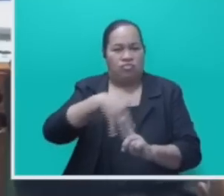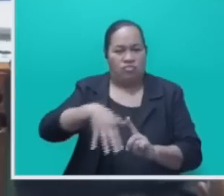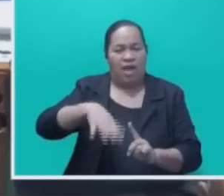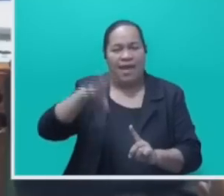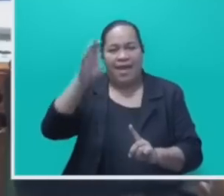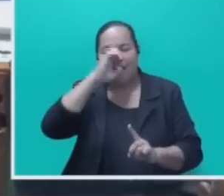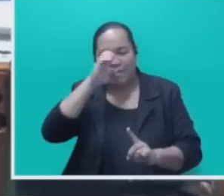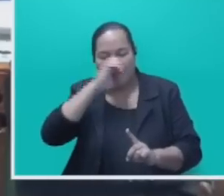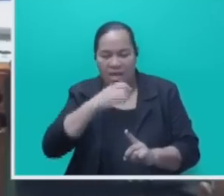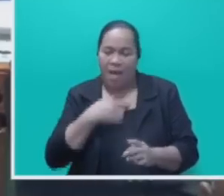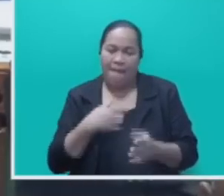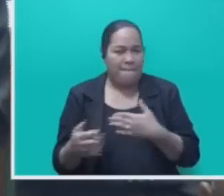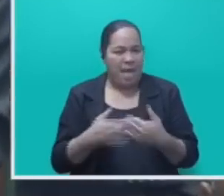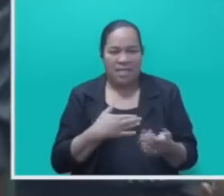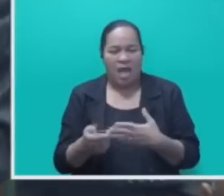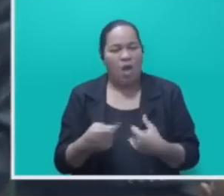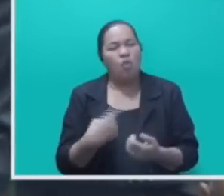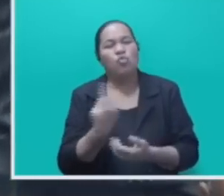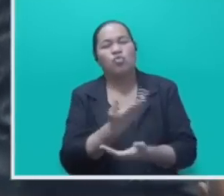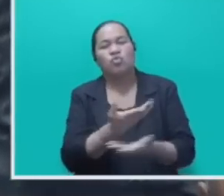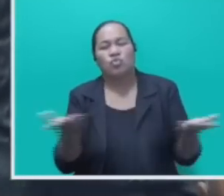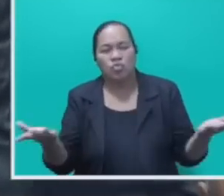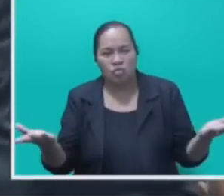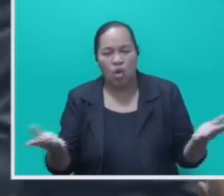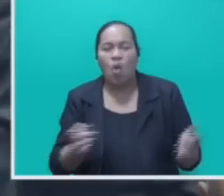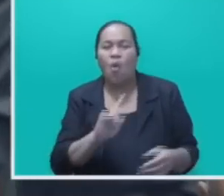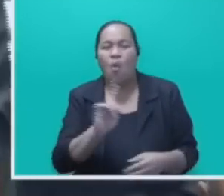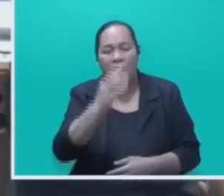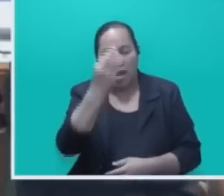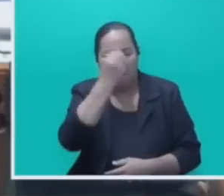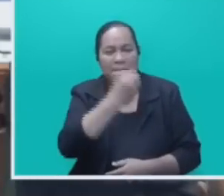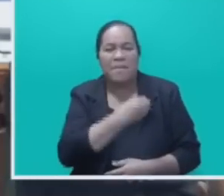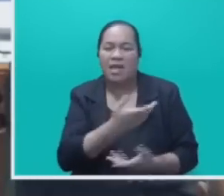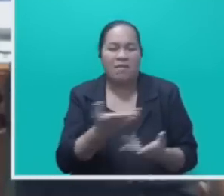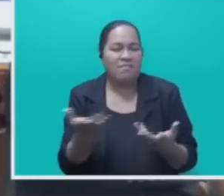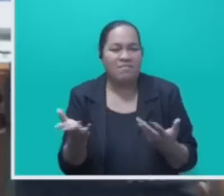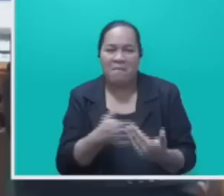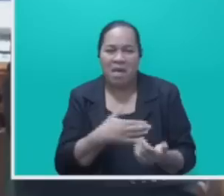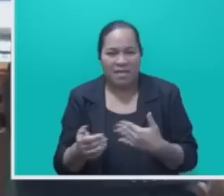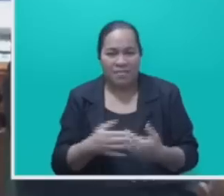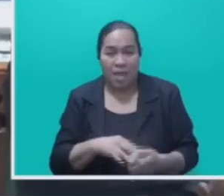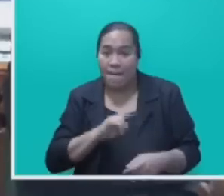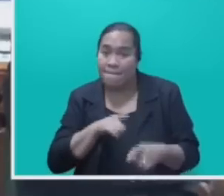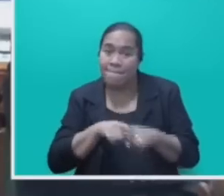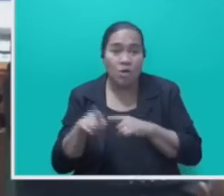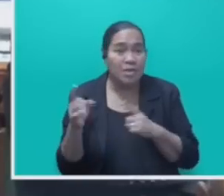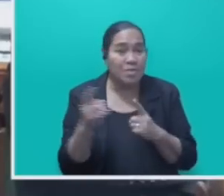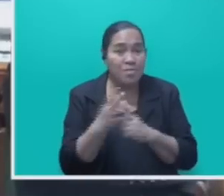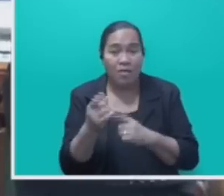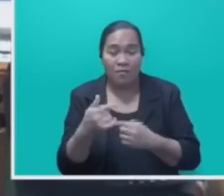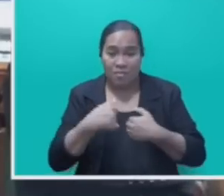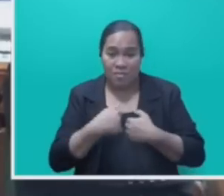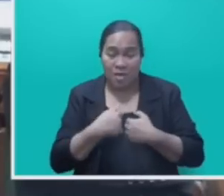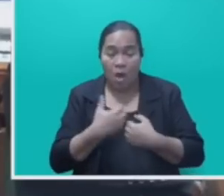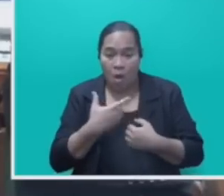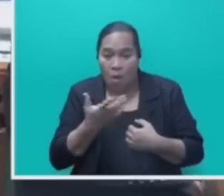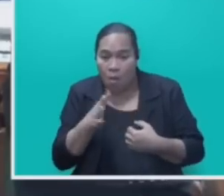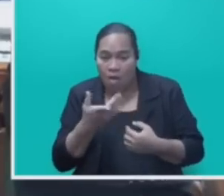It does not matter to me who you are or what you believe in. What is most important to me is whether you are